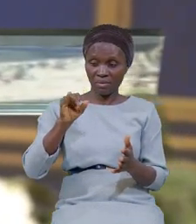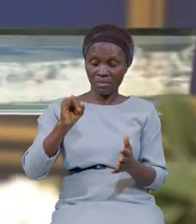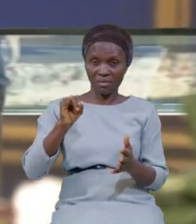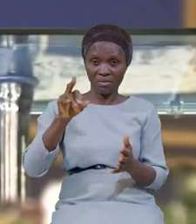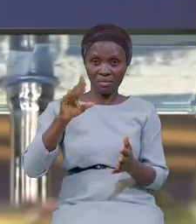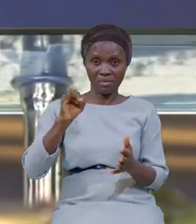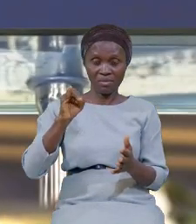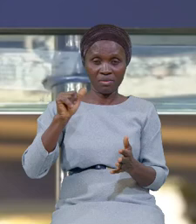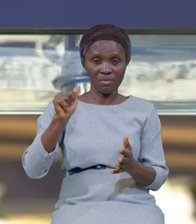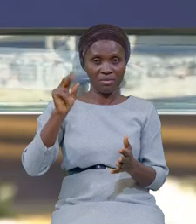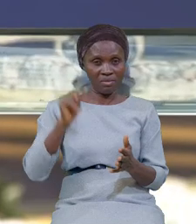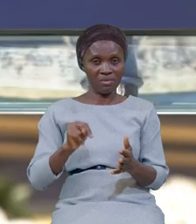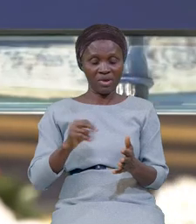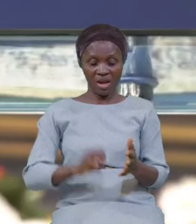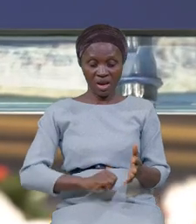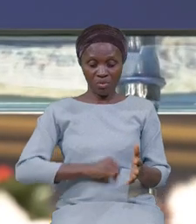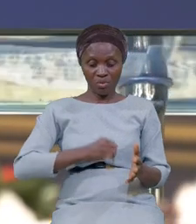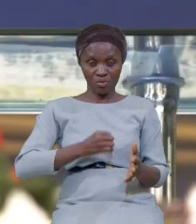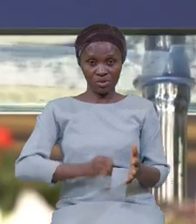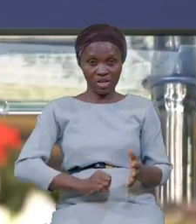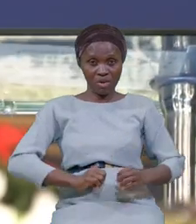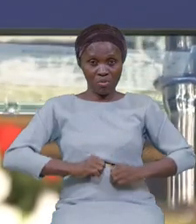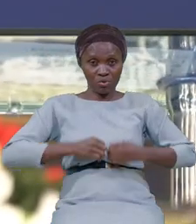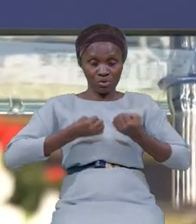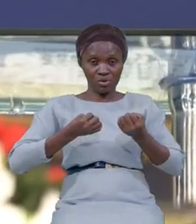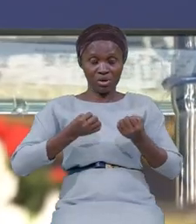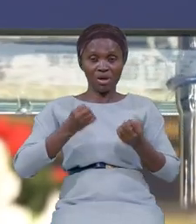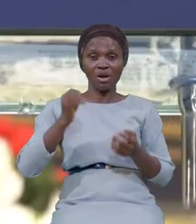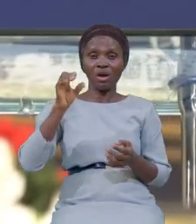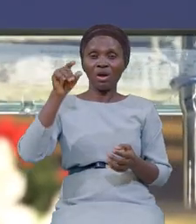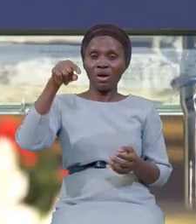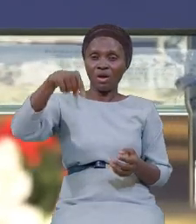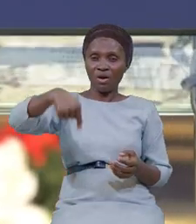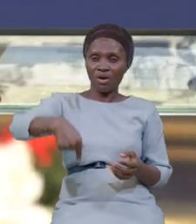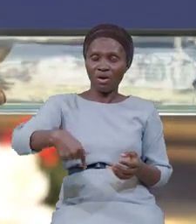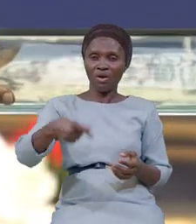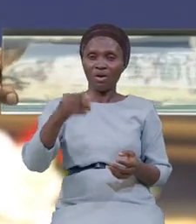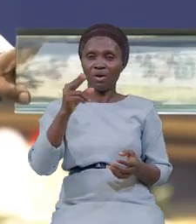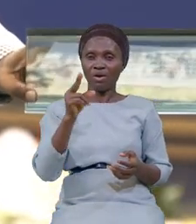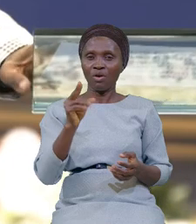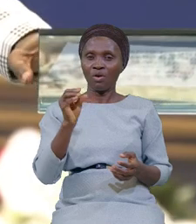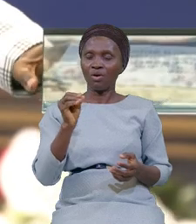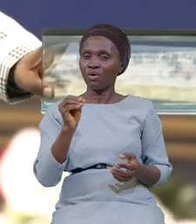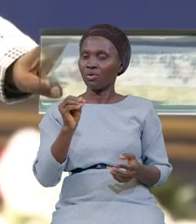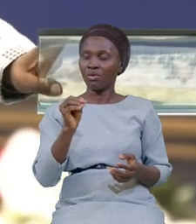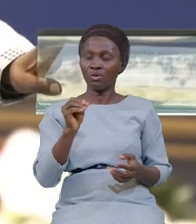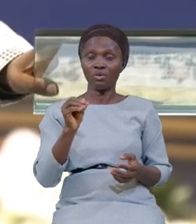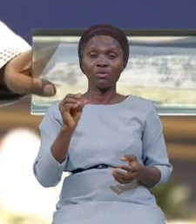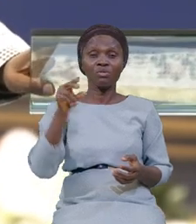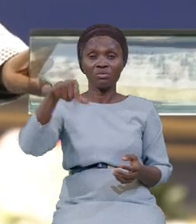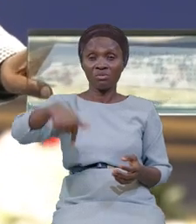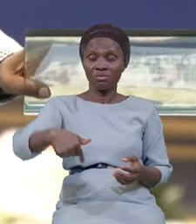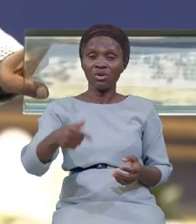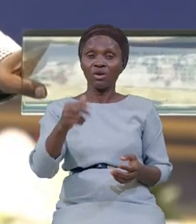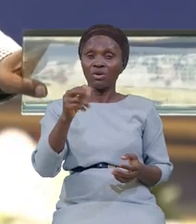quotient was very important and then reliable. The mother wouldn't have allowed Miriam to go out